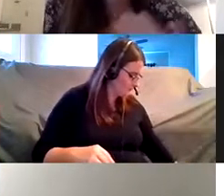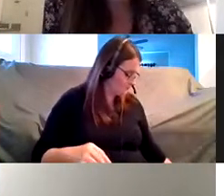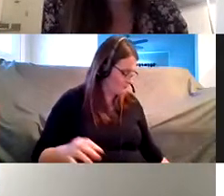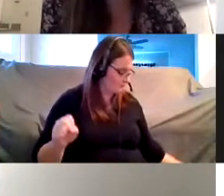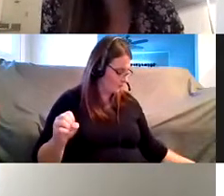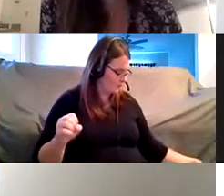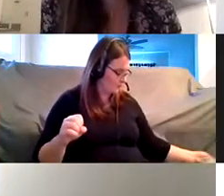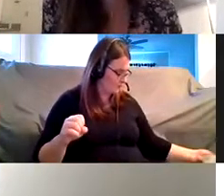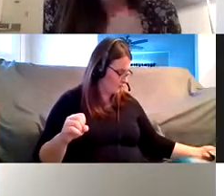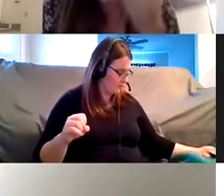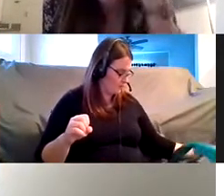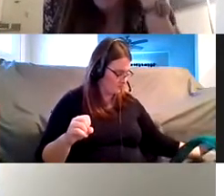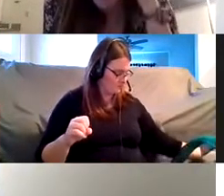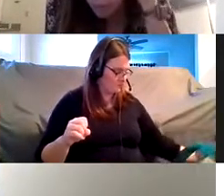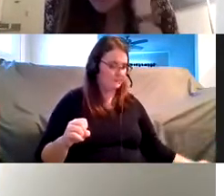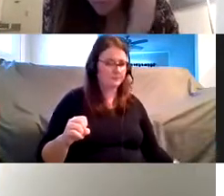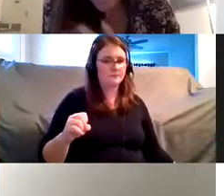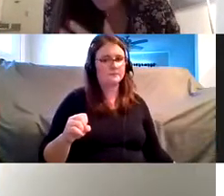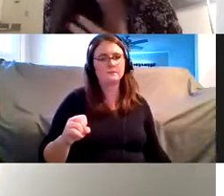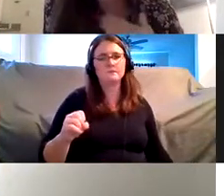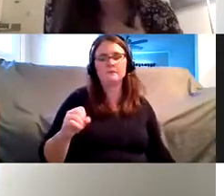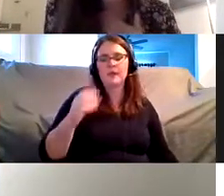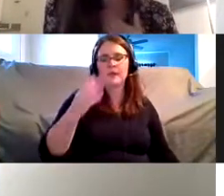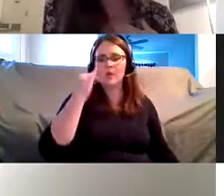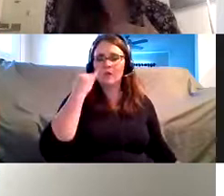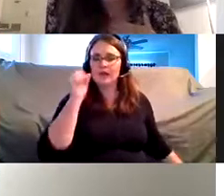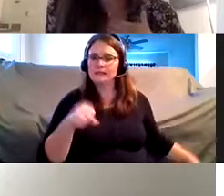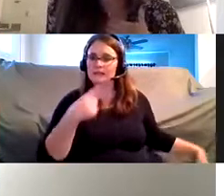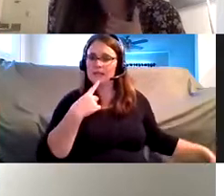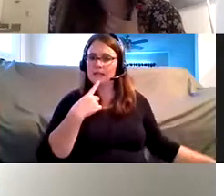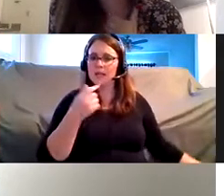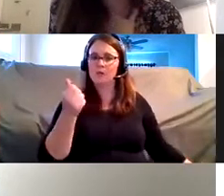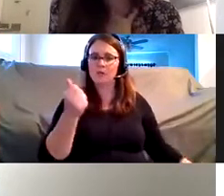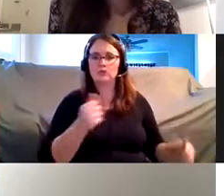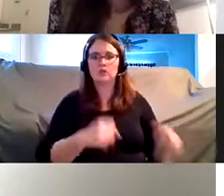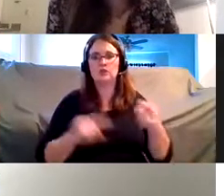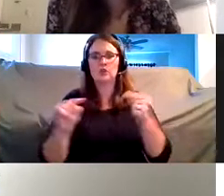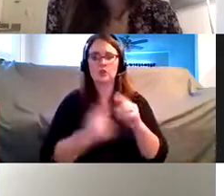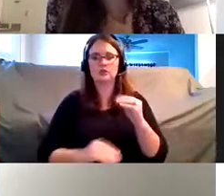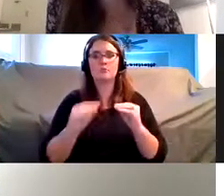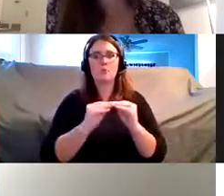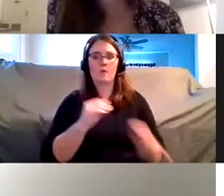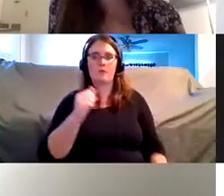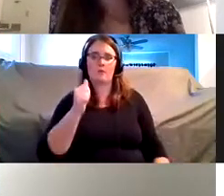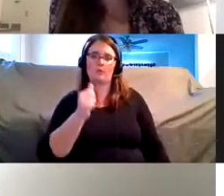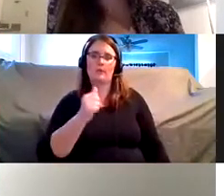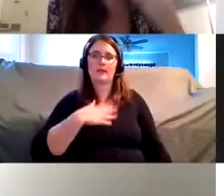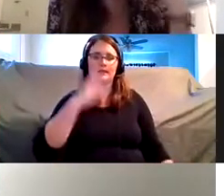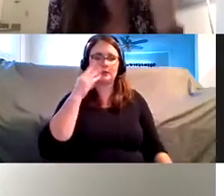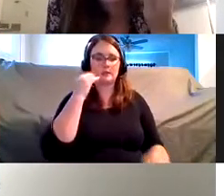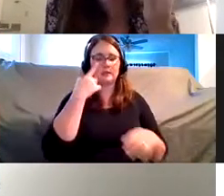I don't know if I can say which one is more hurtful. In my experience, I think, because I don't think I face a lot